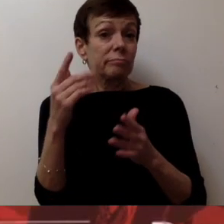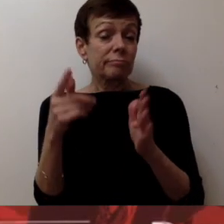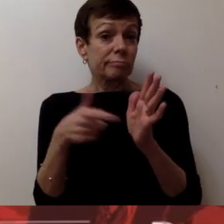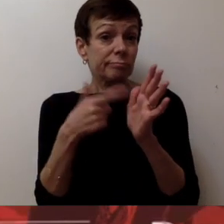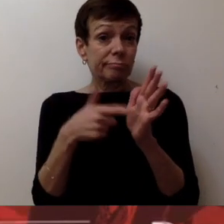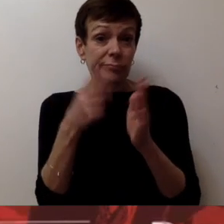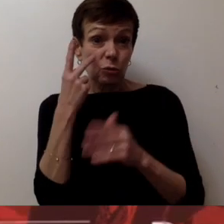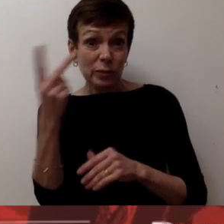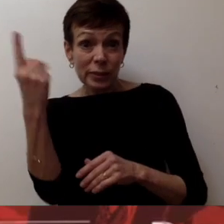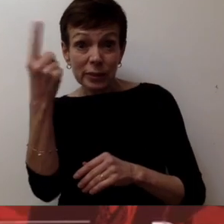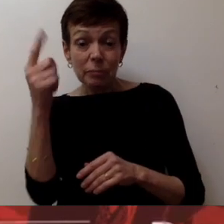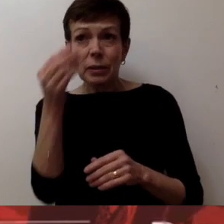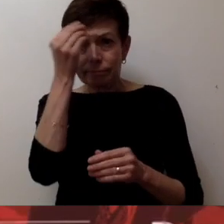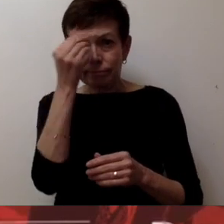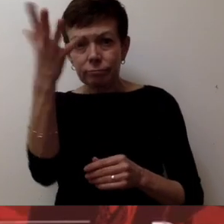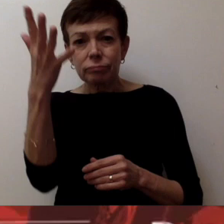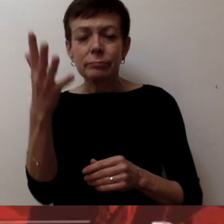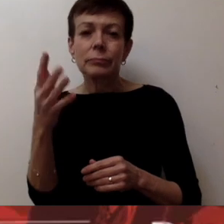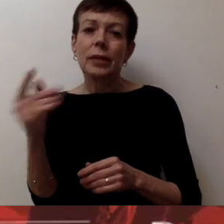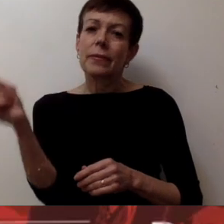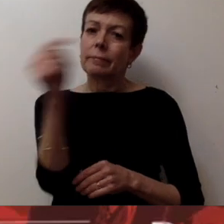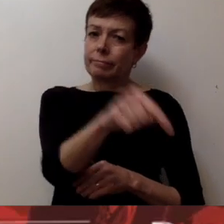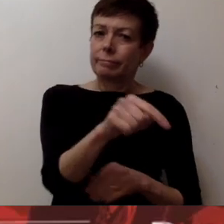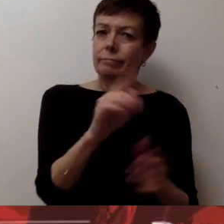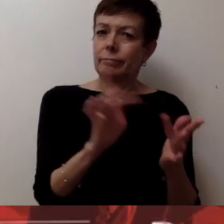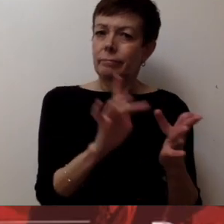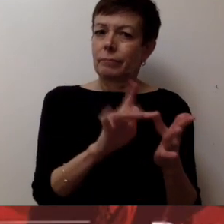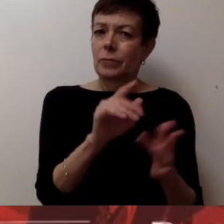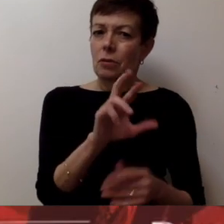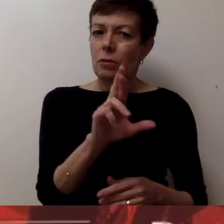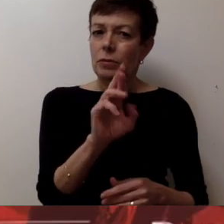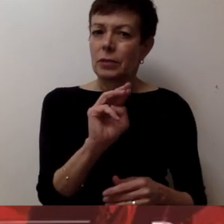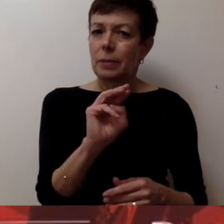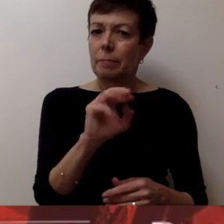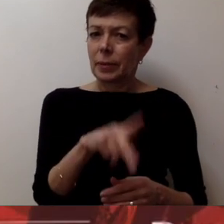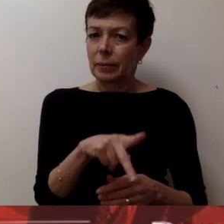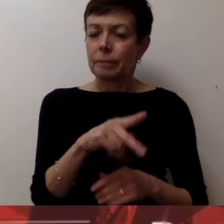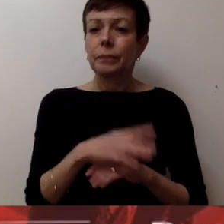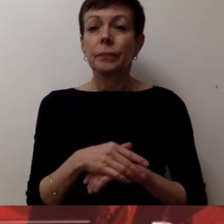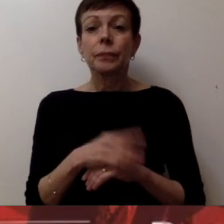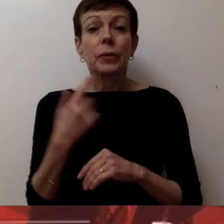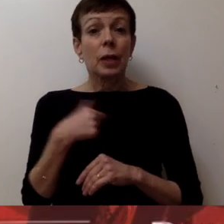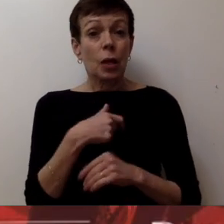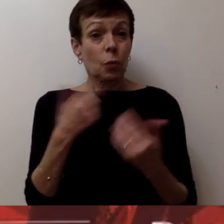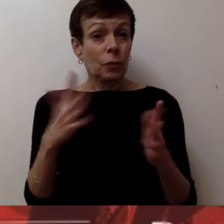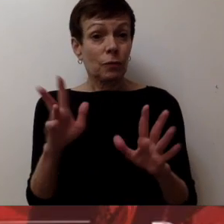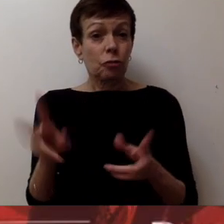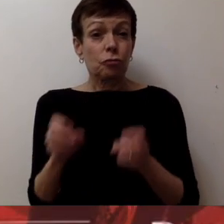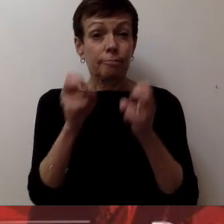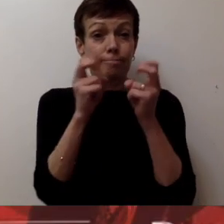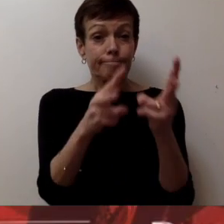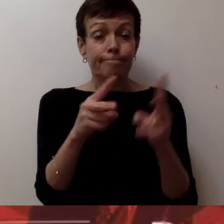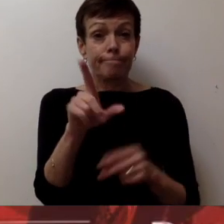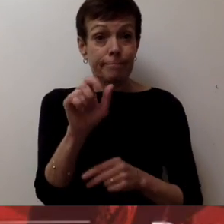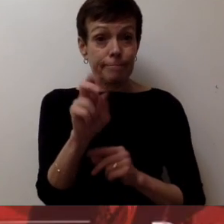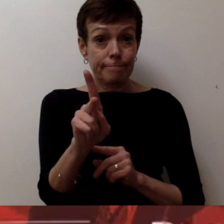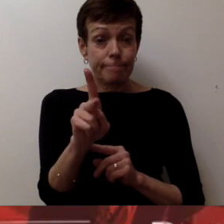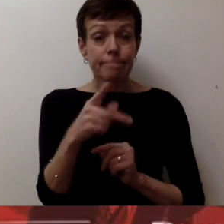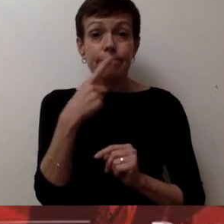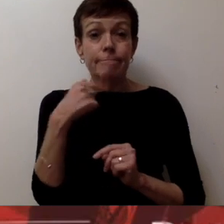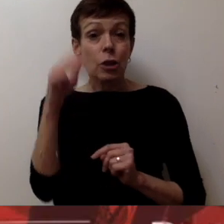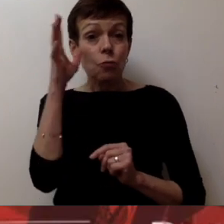support. If you do have something to report, we posted the link for Environmental Public Health on